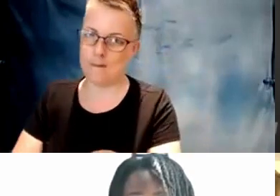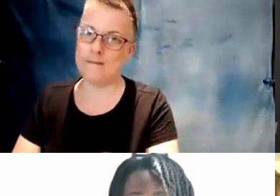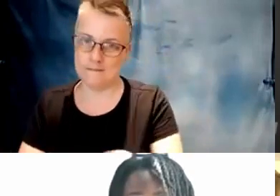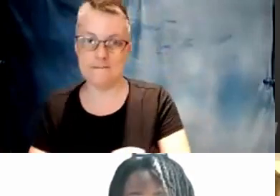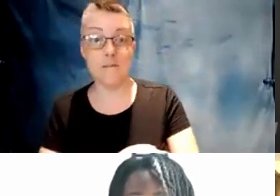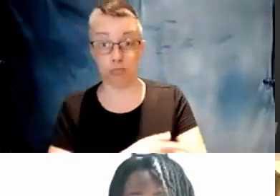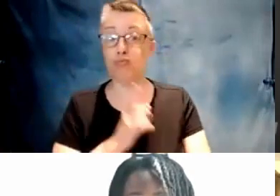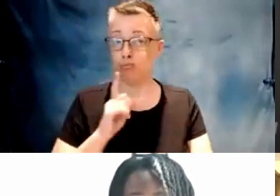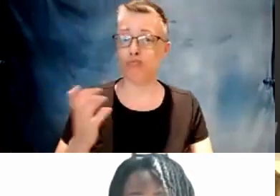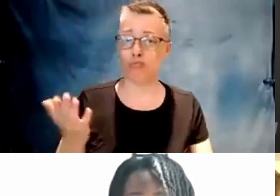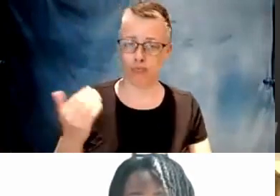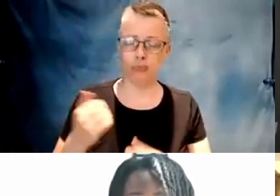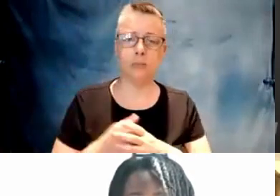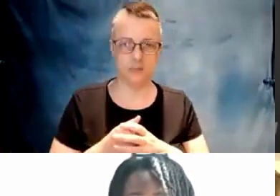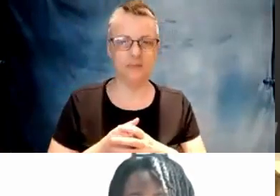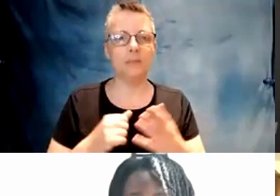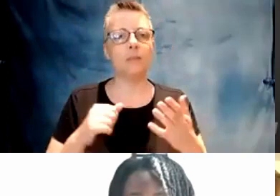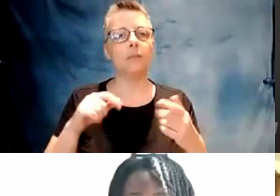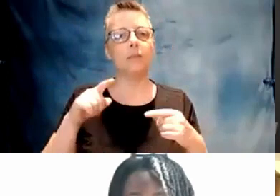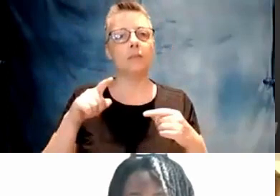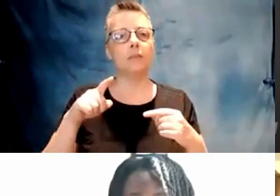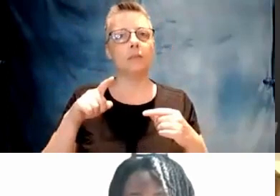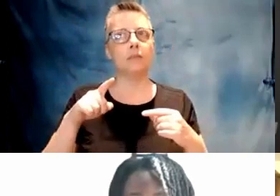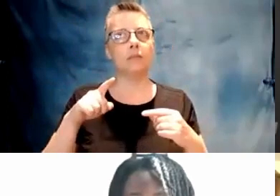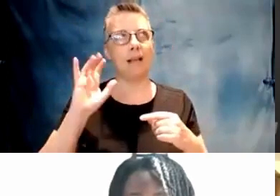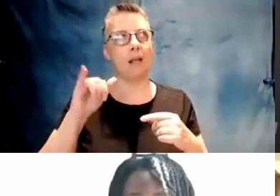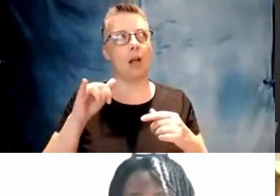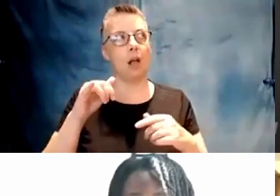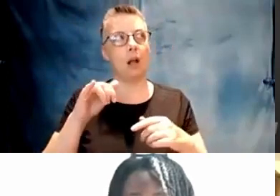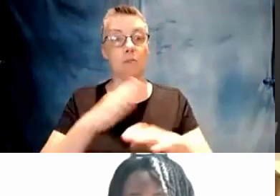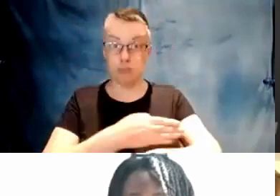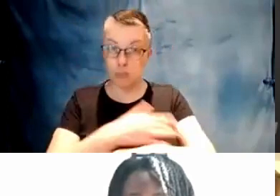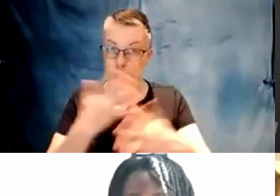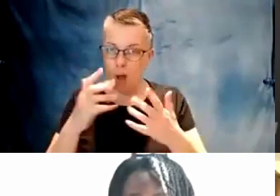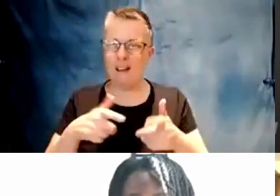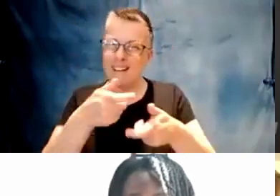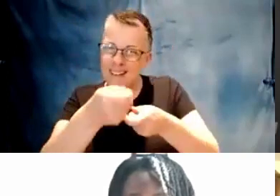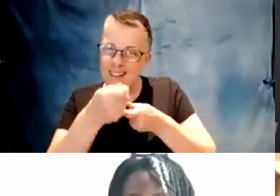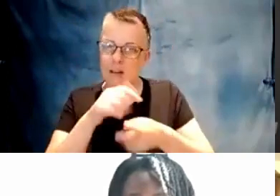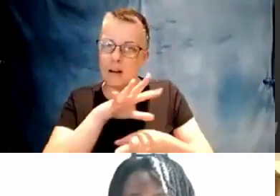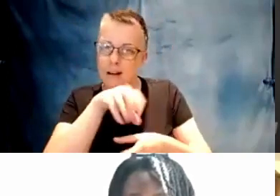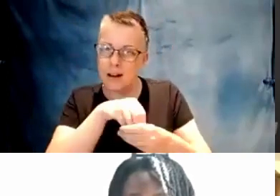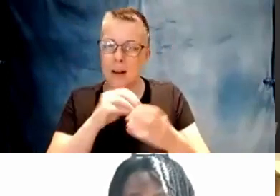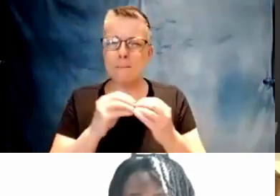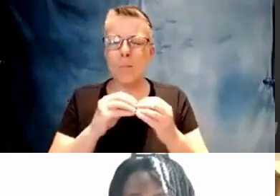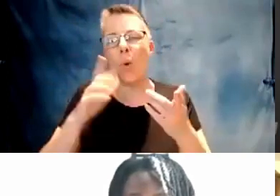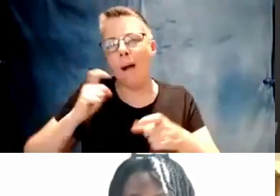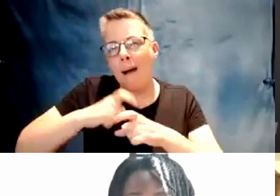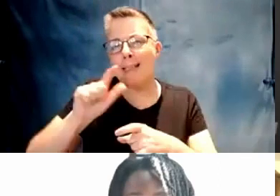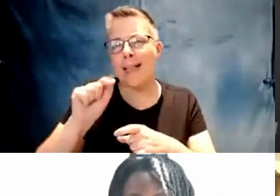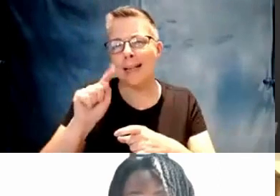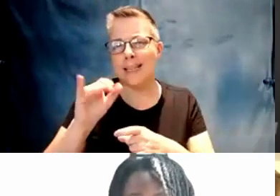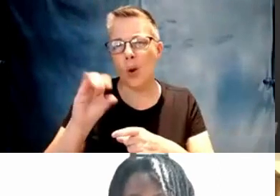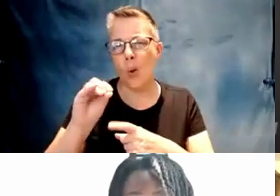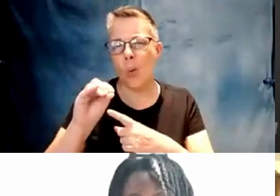involving more of like Latino, I don't want to say culture because there's so many